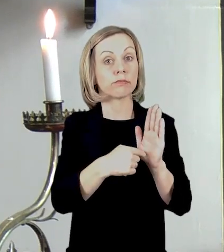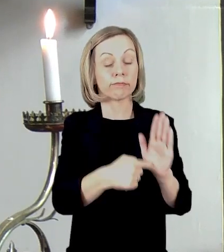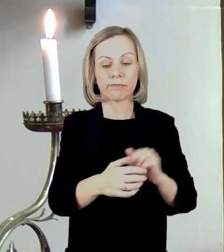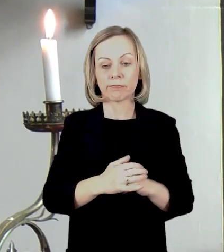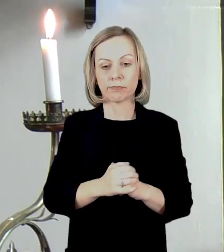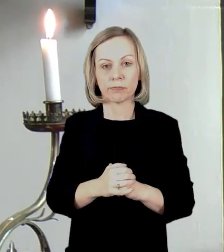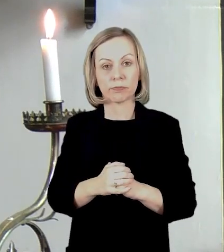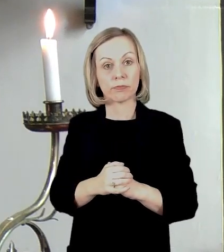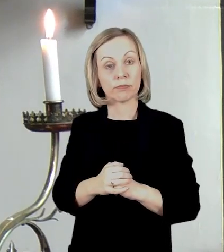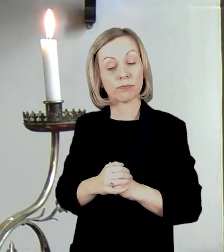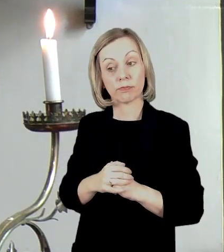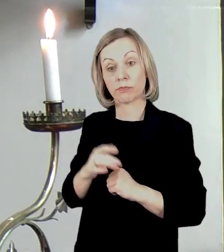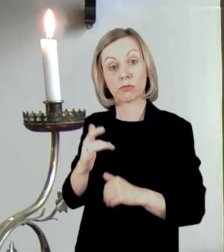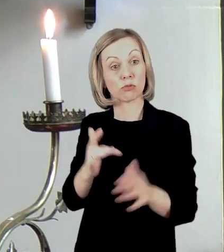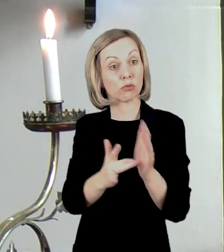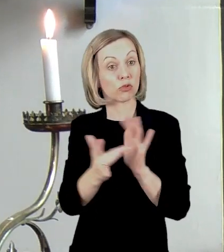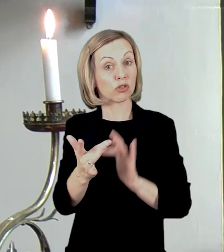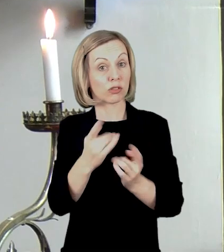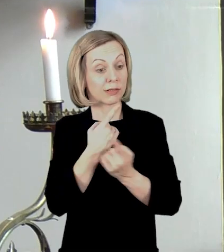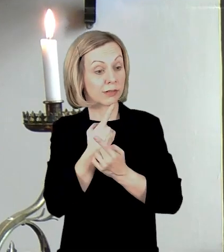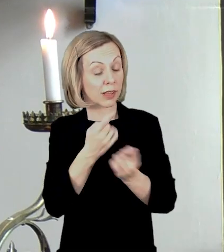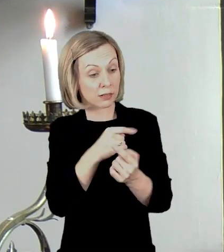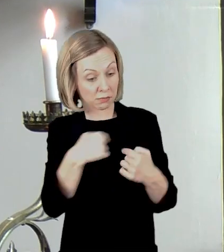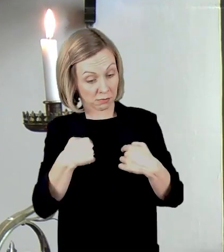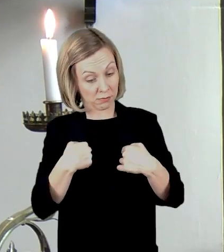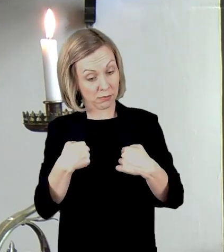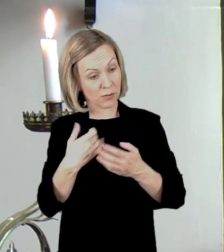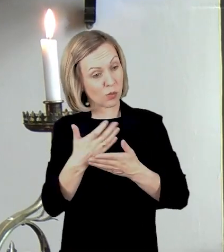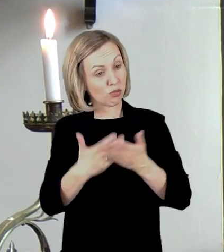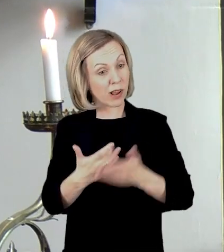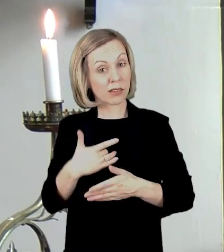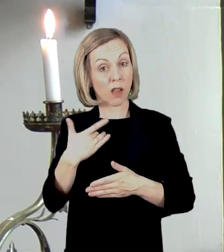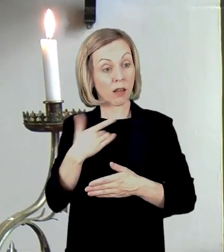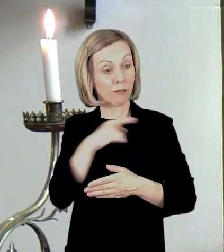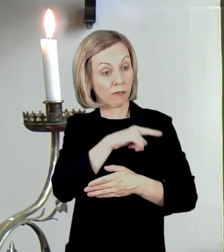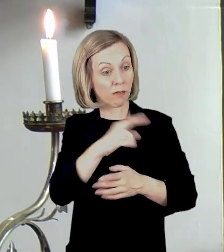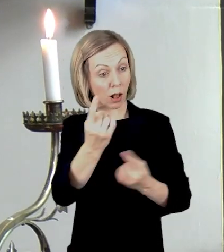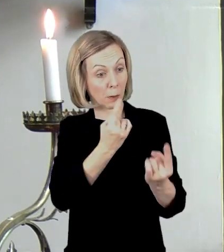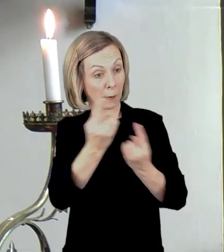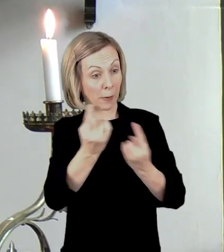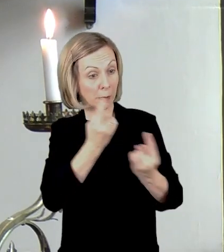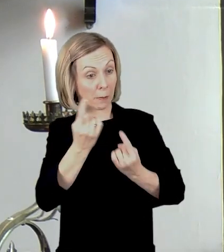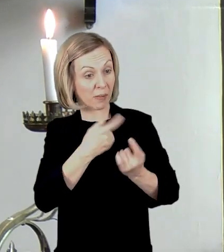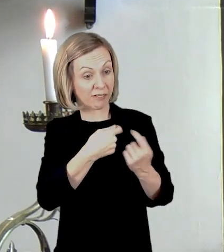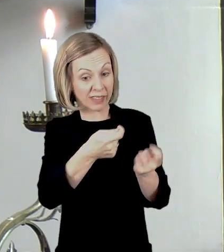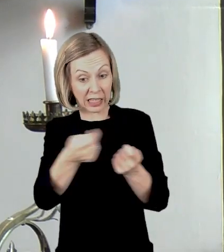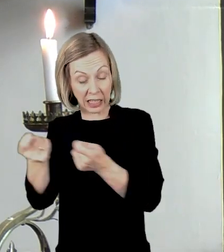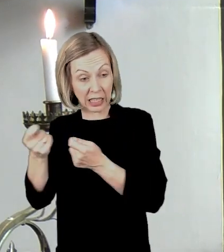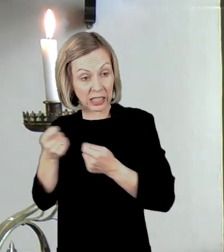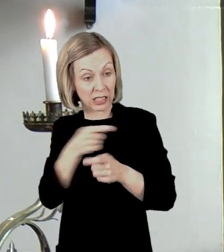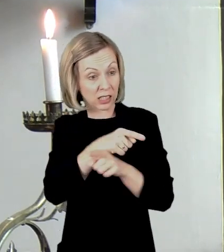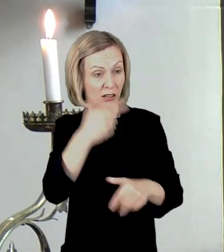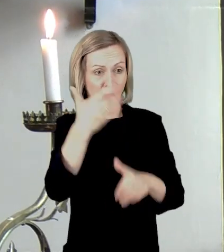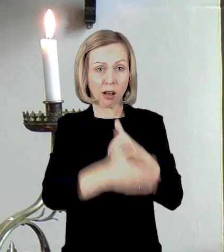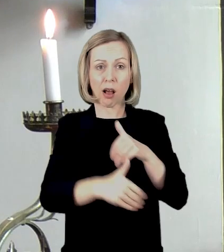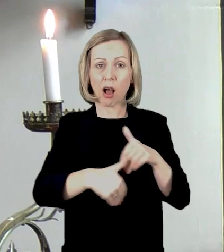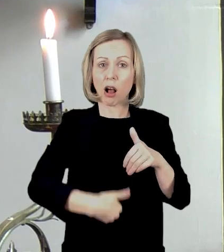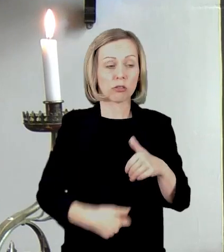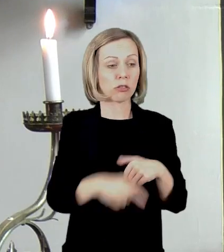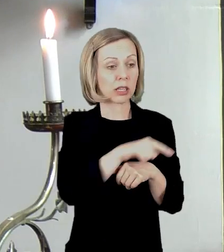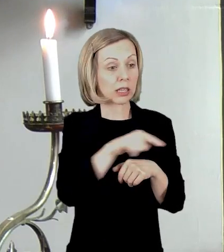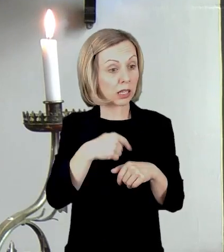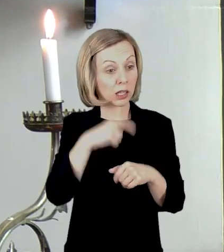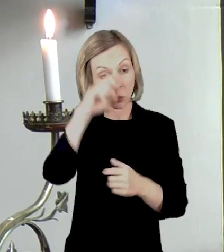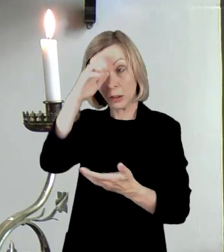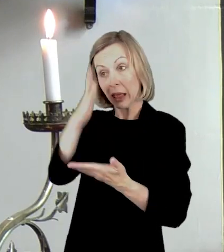Jesus said to them, "I am the bread of life. Whoever comes to me will never be hungry, and whoever believes in